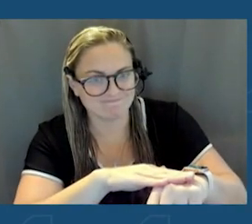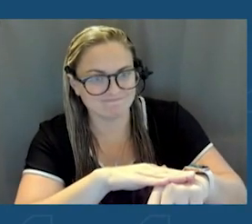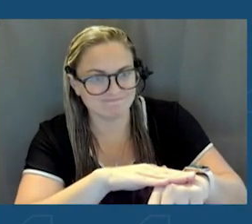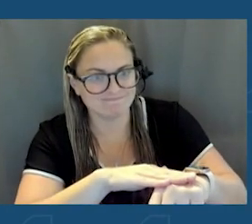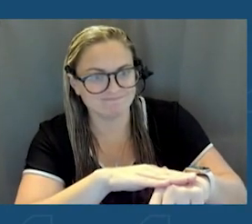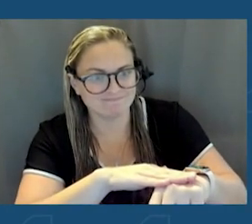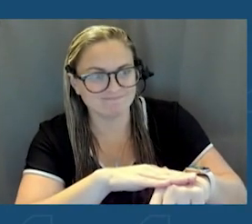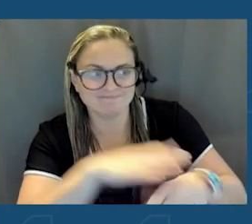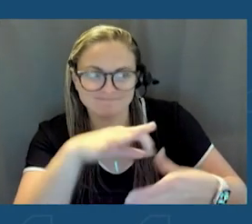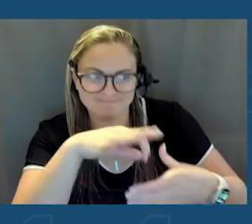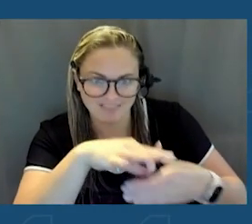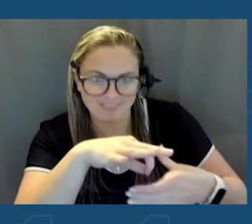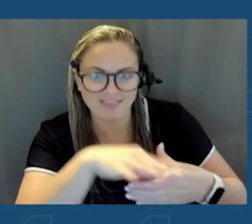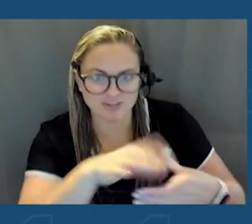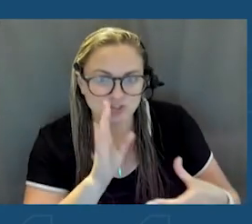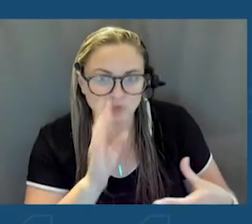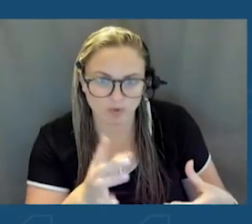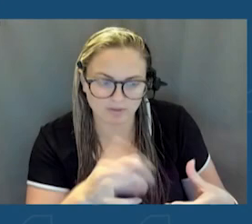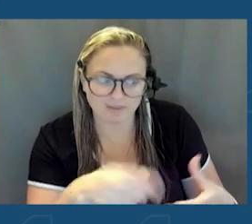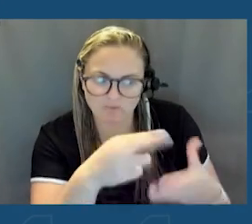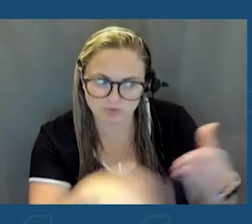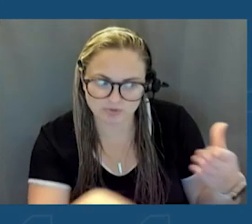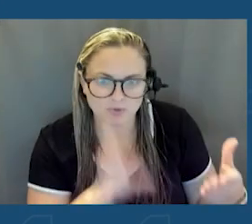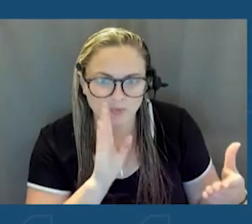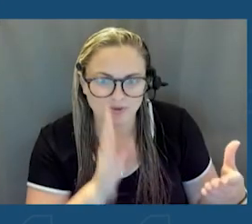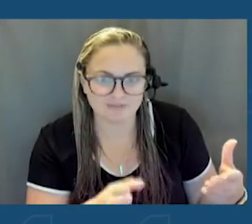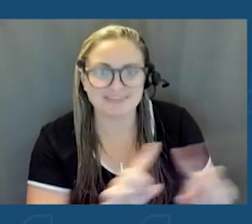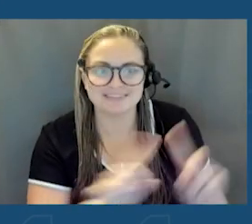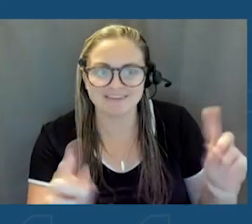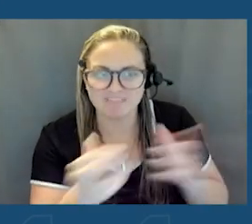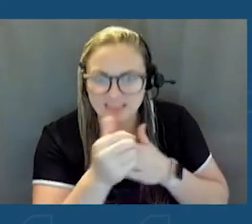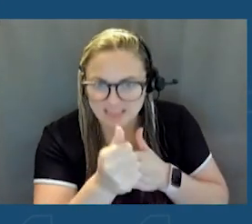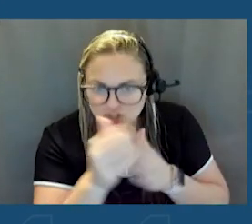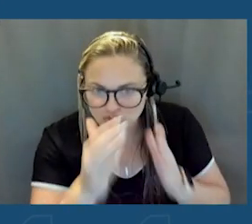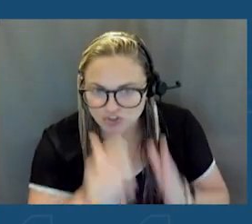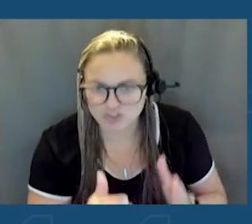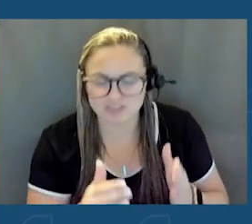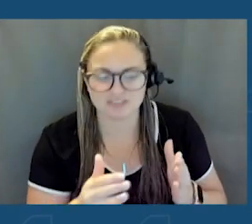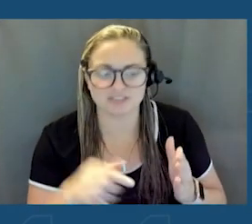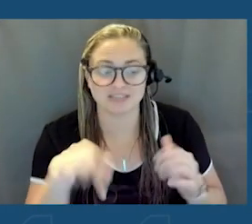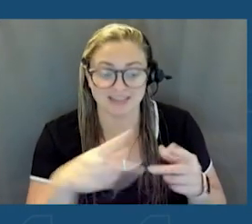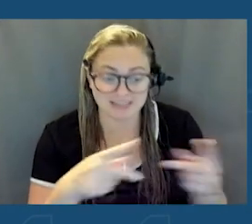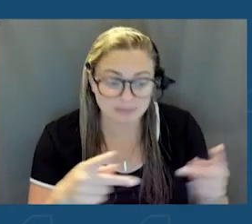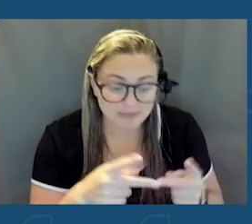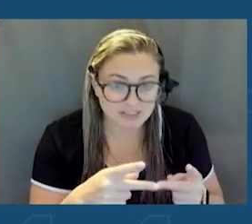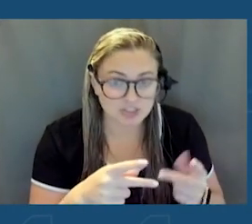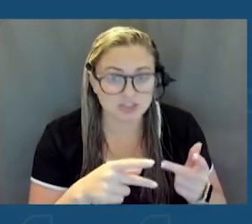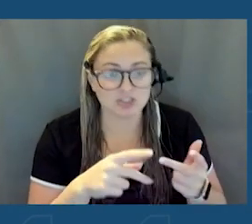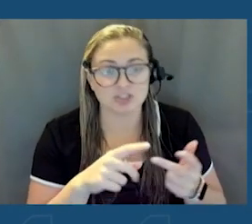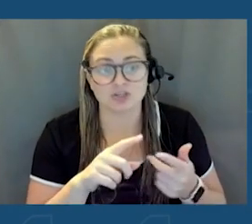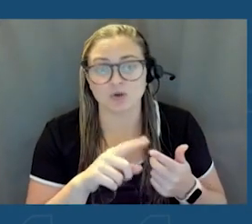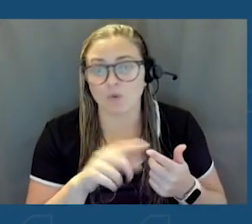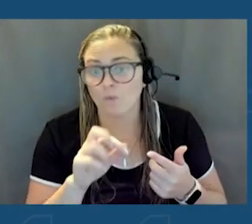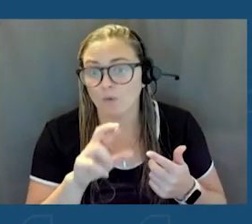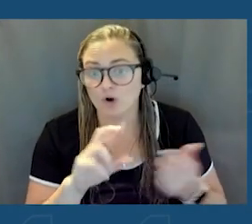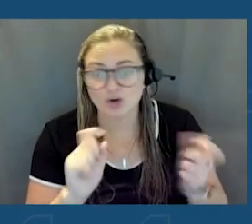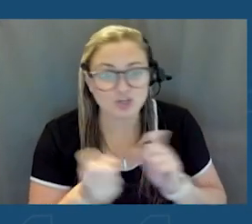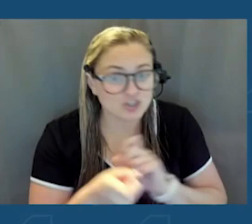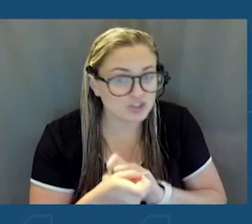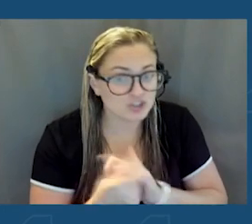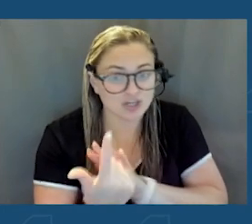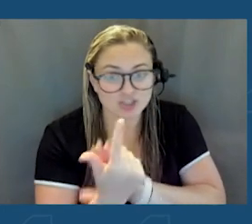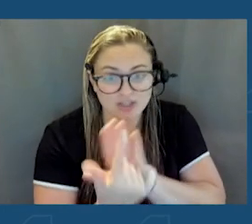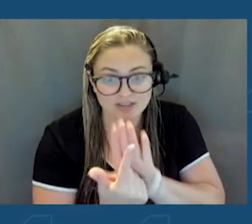elections have consequences. Different leadership in this position or a change in our state legislature, which we